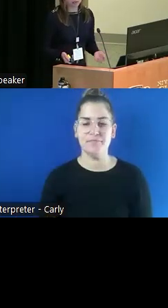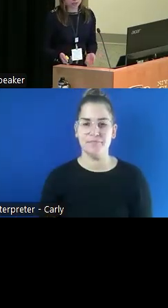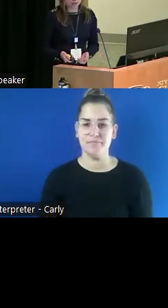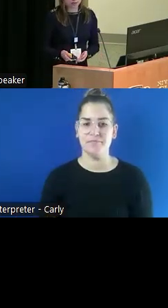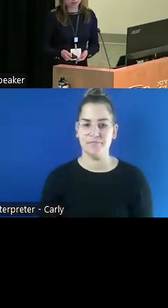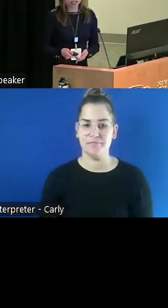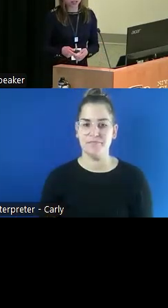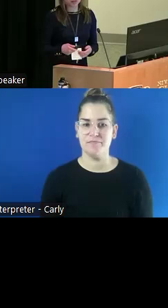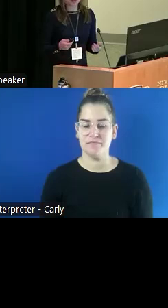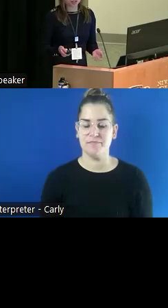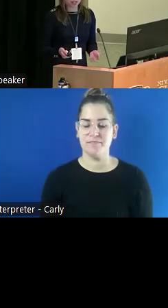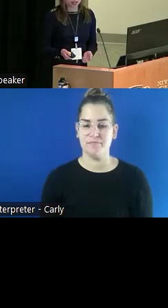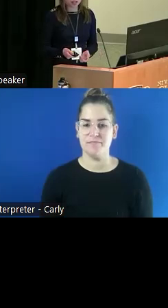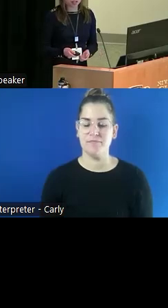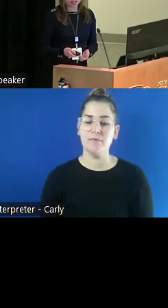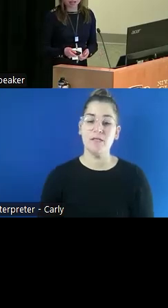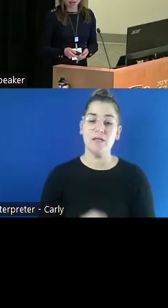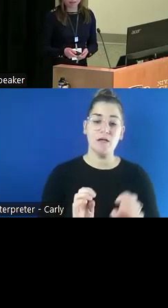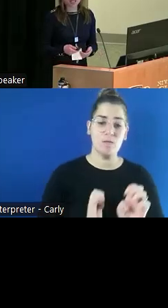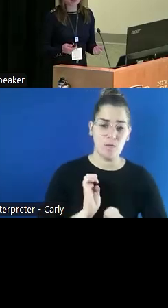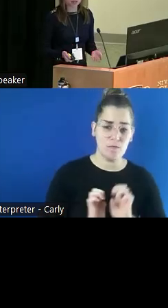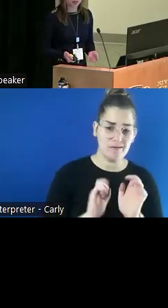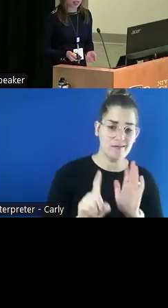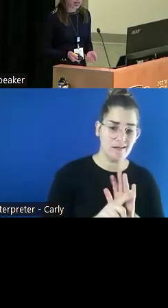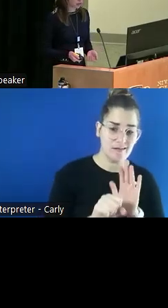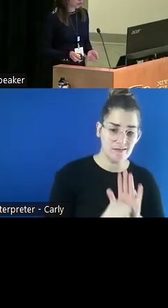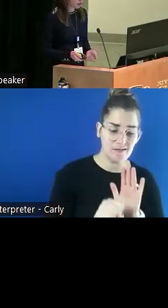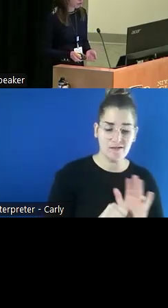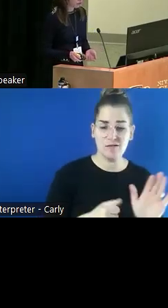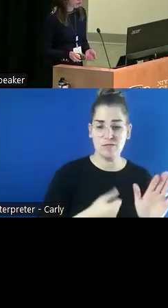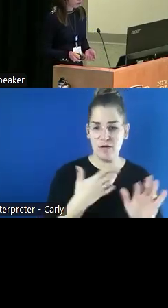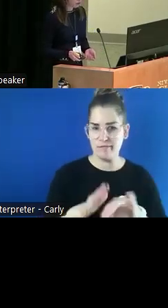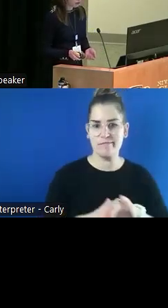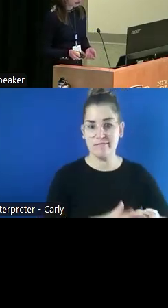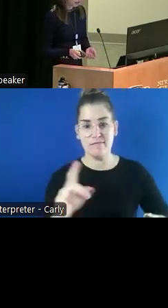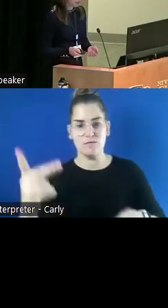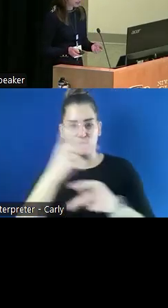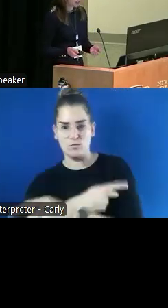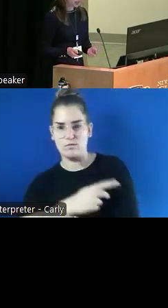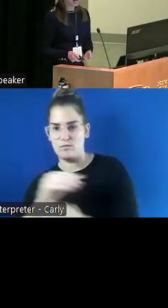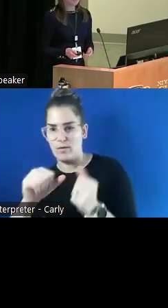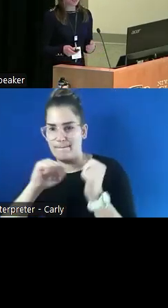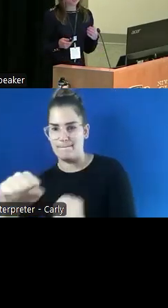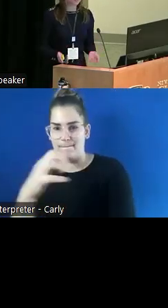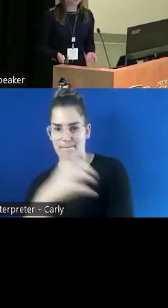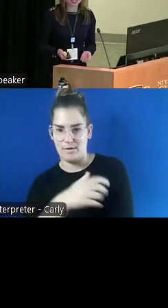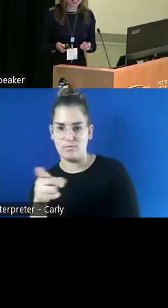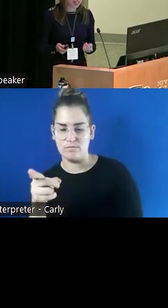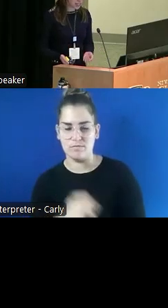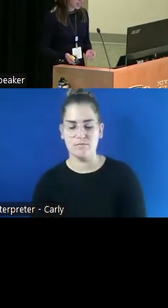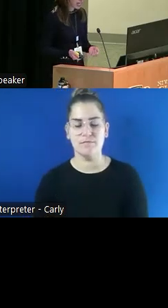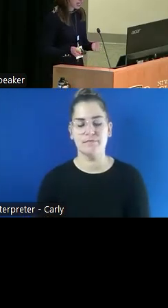negative symptoms related to emotions and expressivity account for. In addition, there have been new